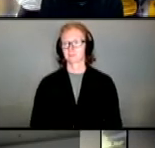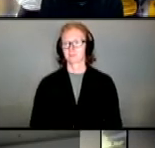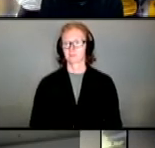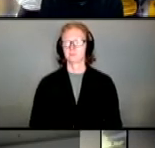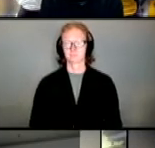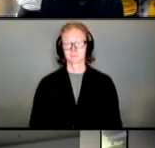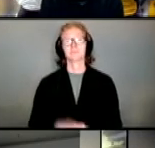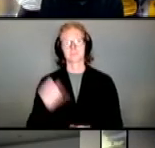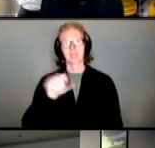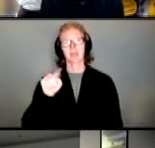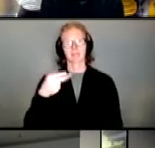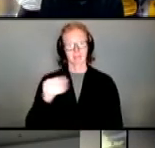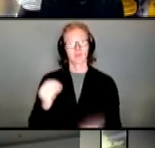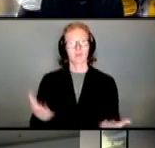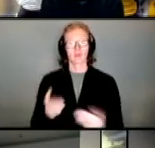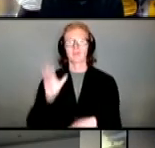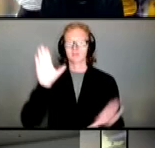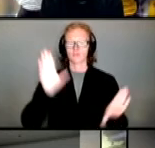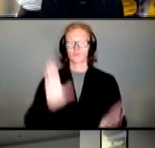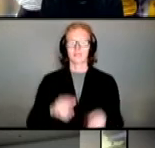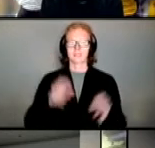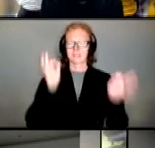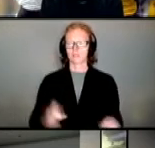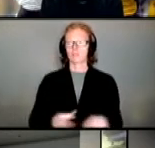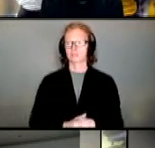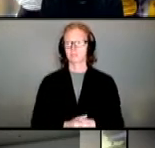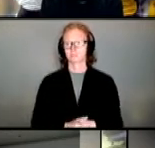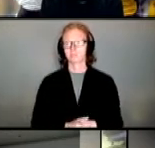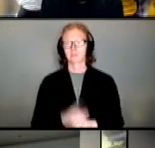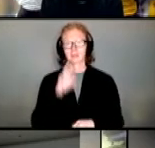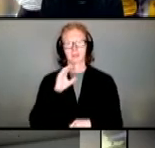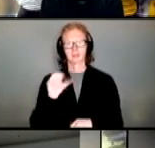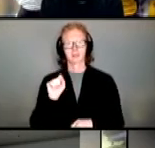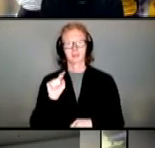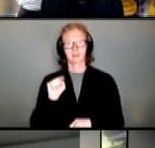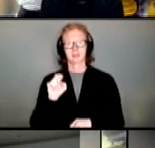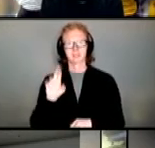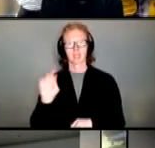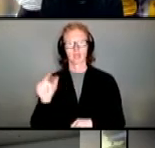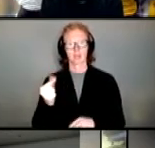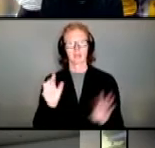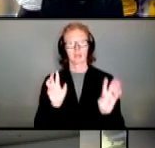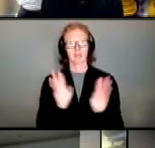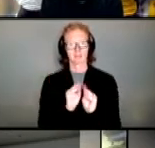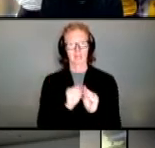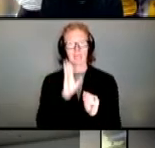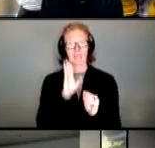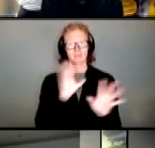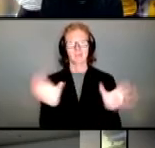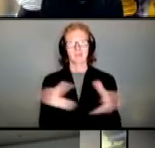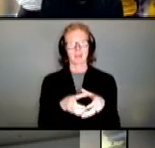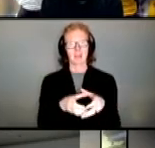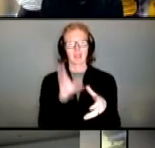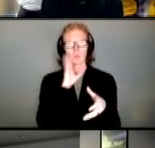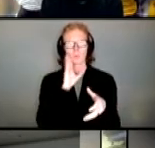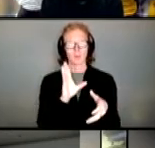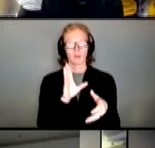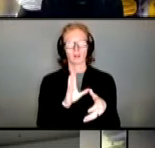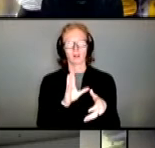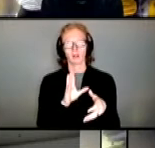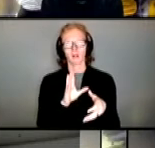Yeah, I think that'd be a great decision. I think that's something for the steering committee to kind of host, right? So that you all said that the steering